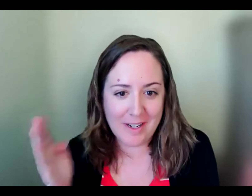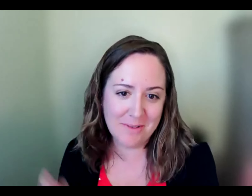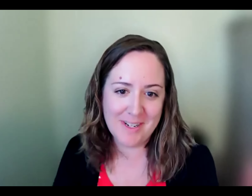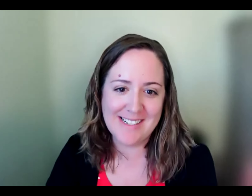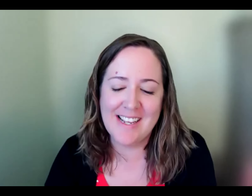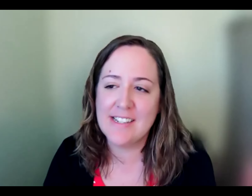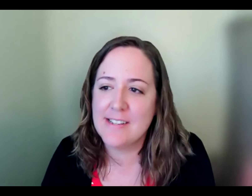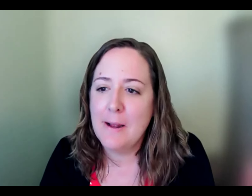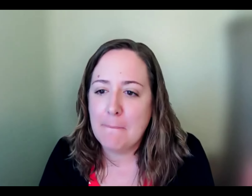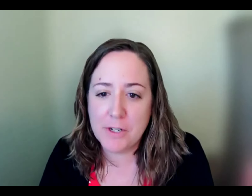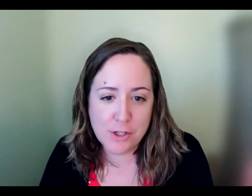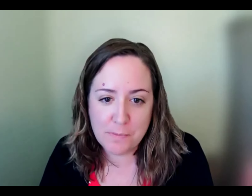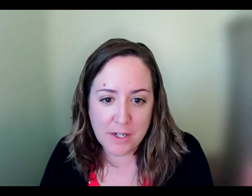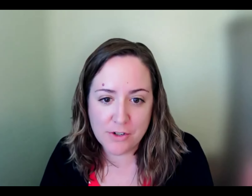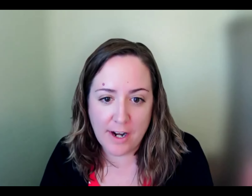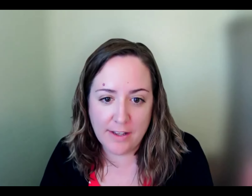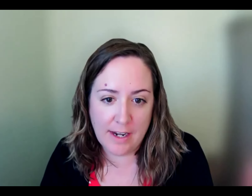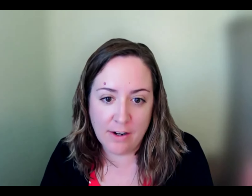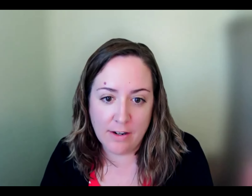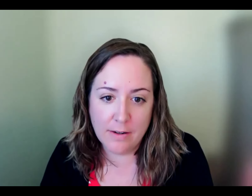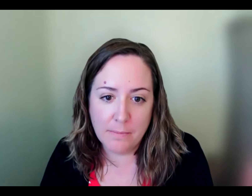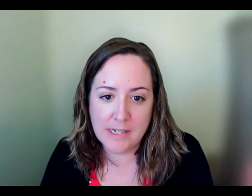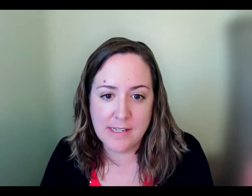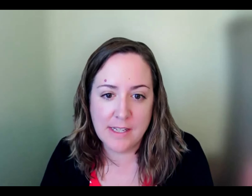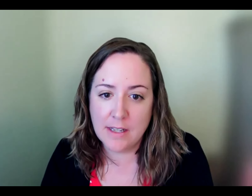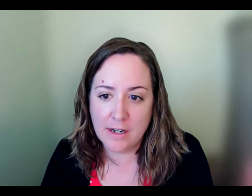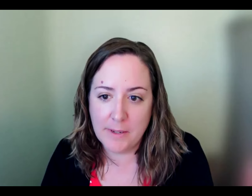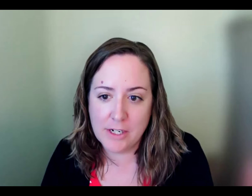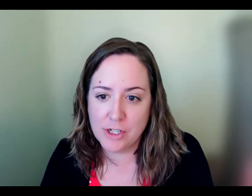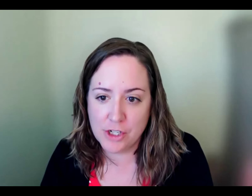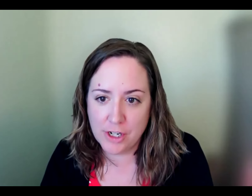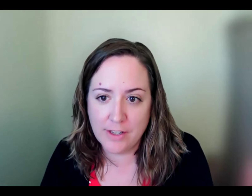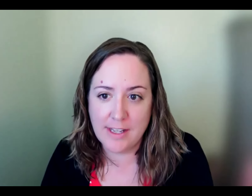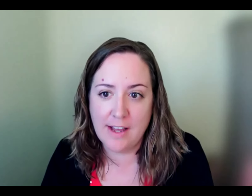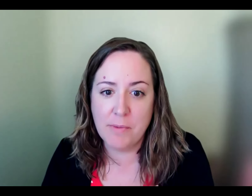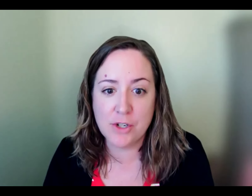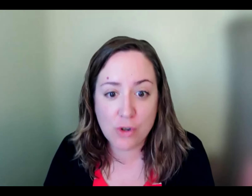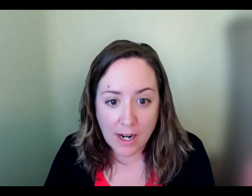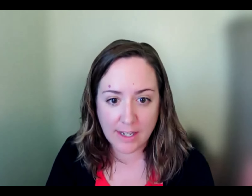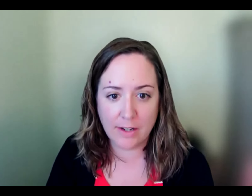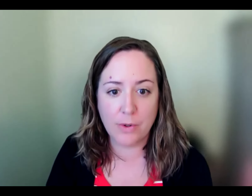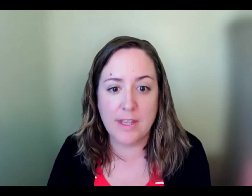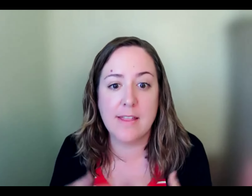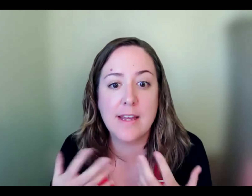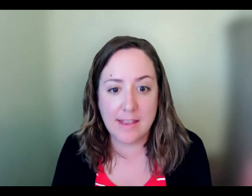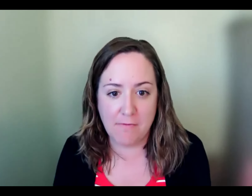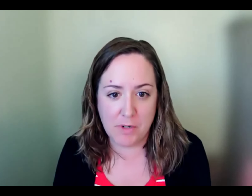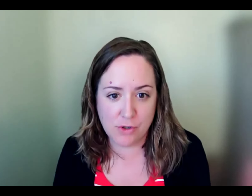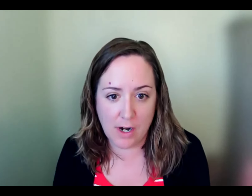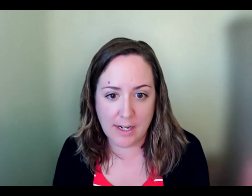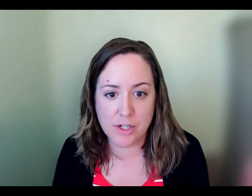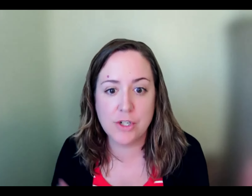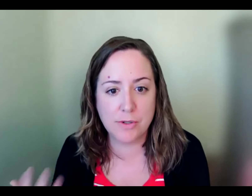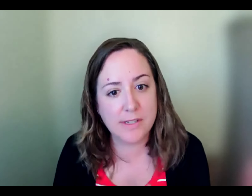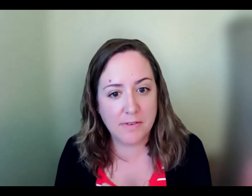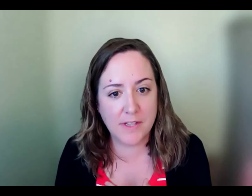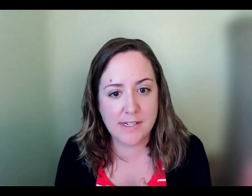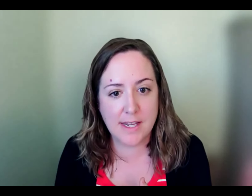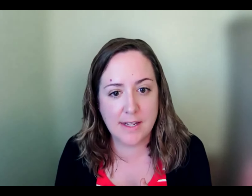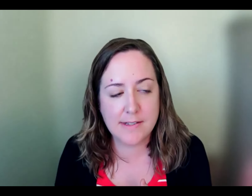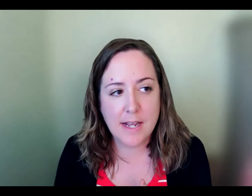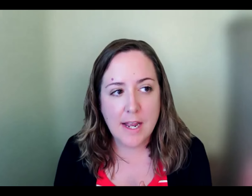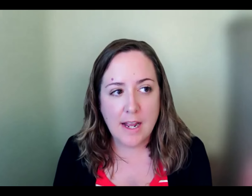From week 1 to week 6. This should be your trial and error, because I think a lot of patients share that they have been trying, or they think they've been trying to do